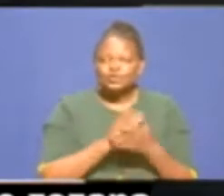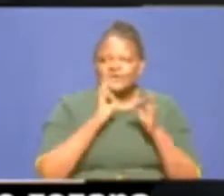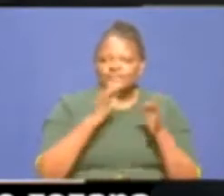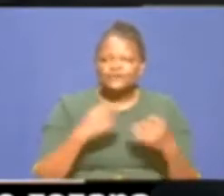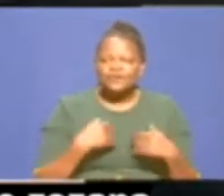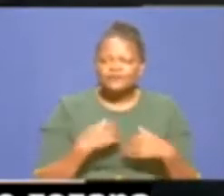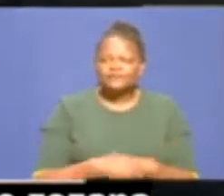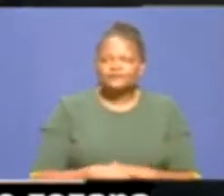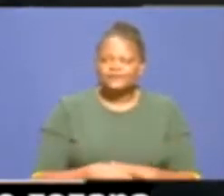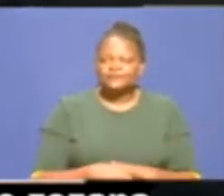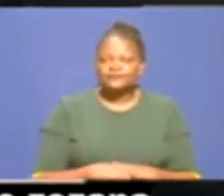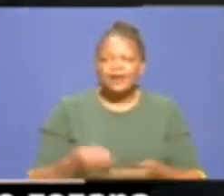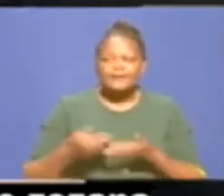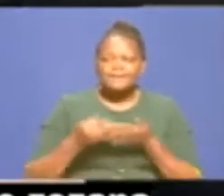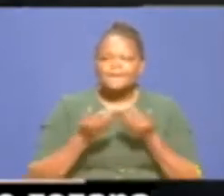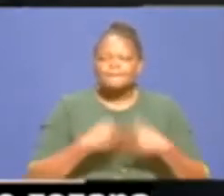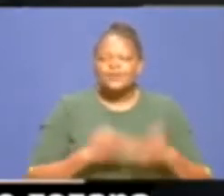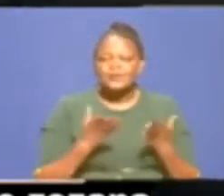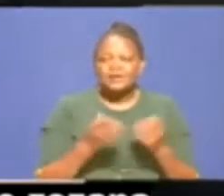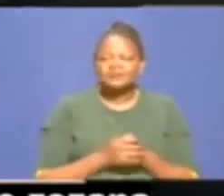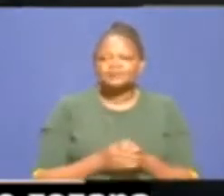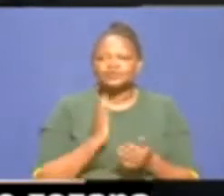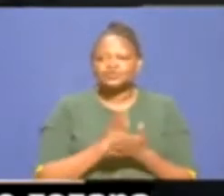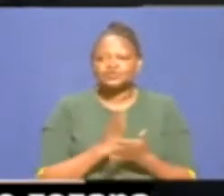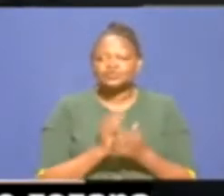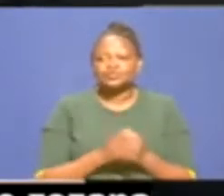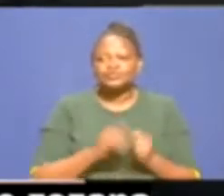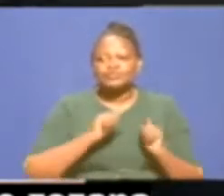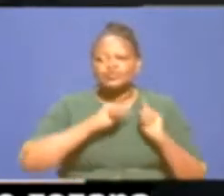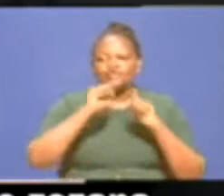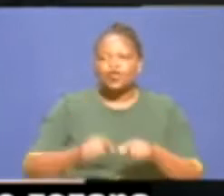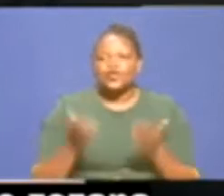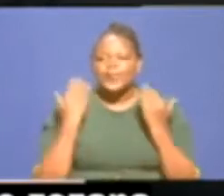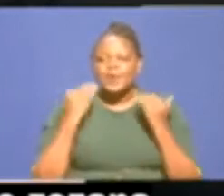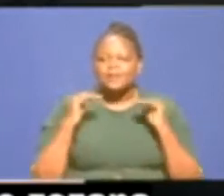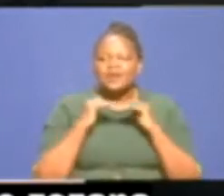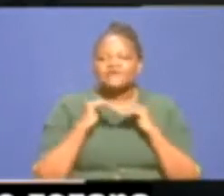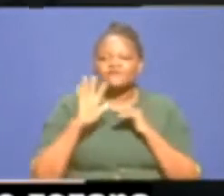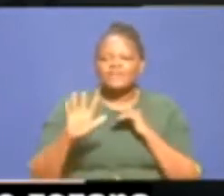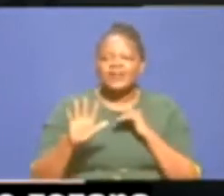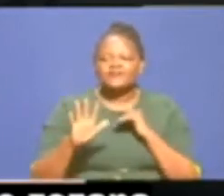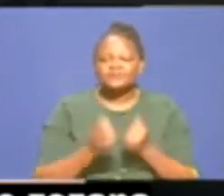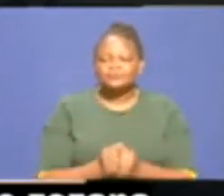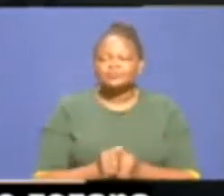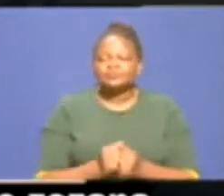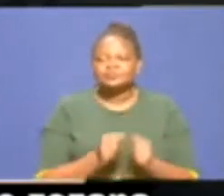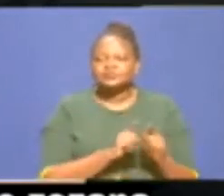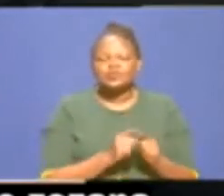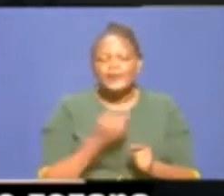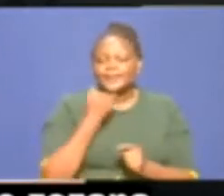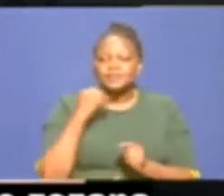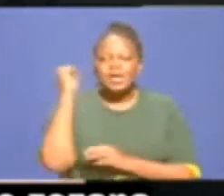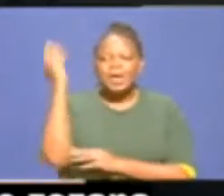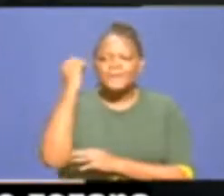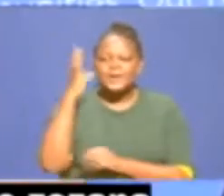preterm baby born here, of course you have to refer to Meru level 5. And even with the best ambulance, the most of them